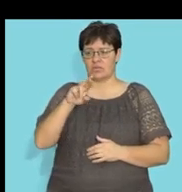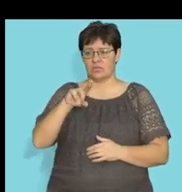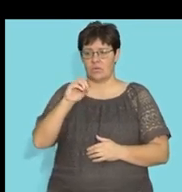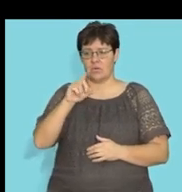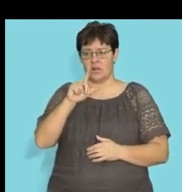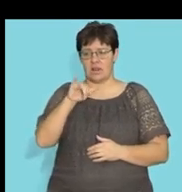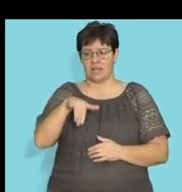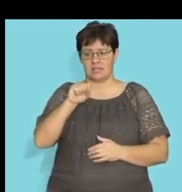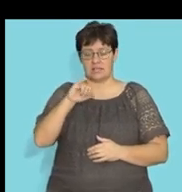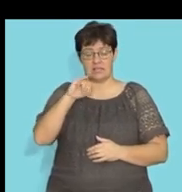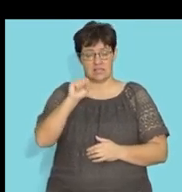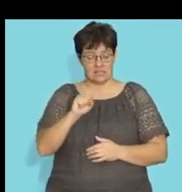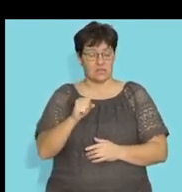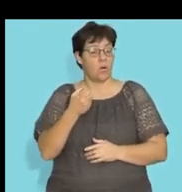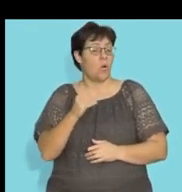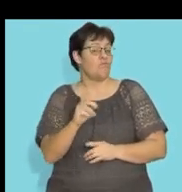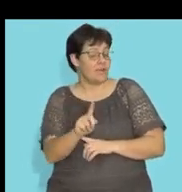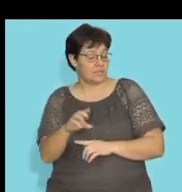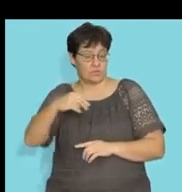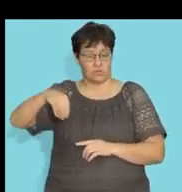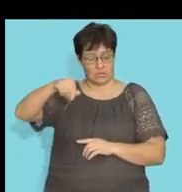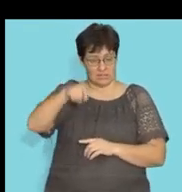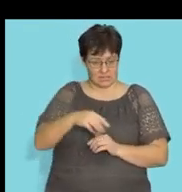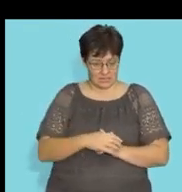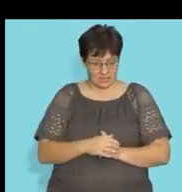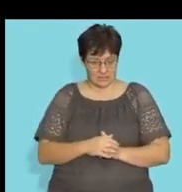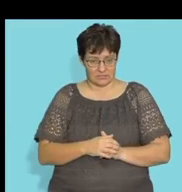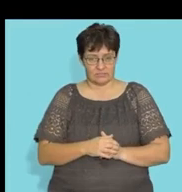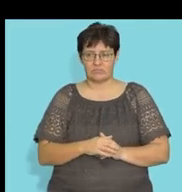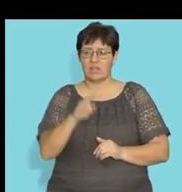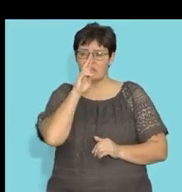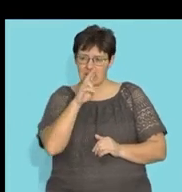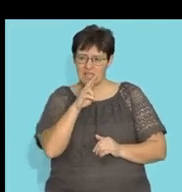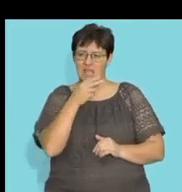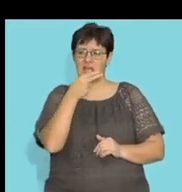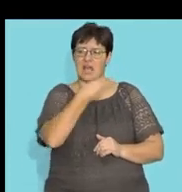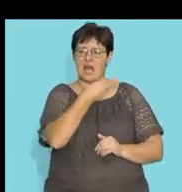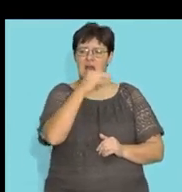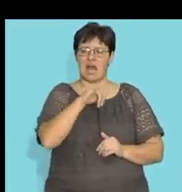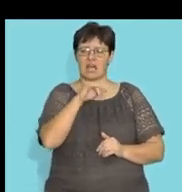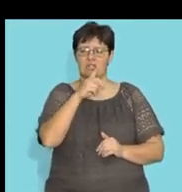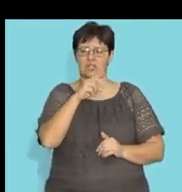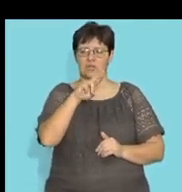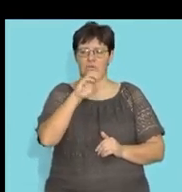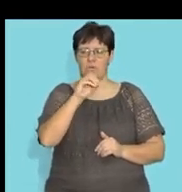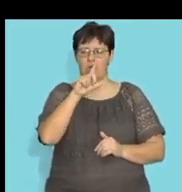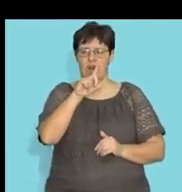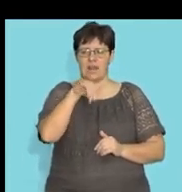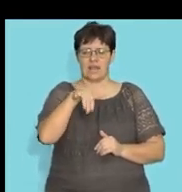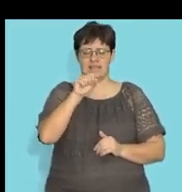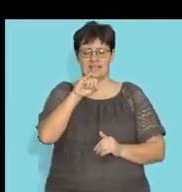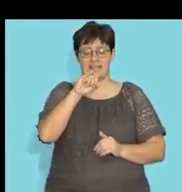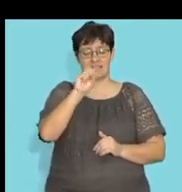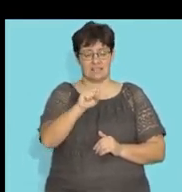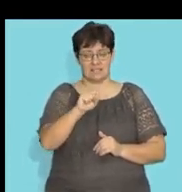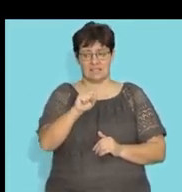salts in the session to come. Right, when we look at hydrolysis of a salt, we will use the